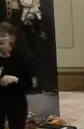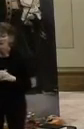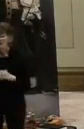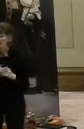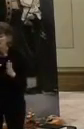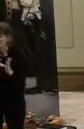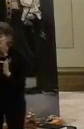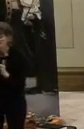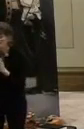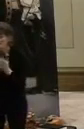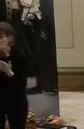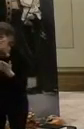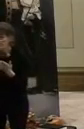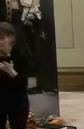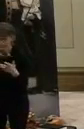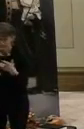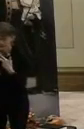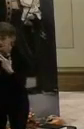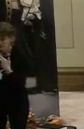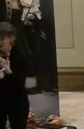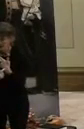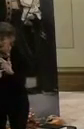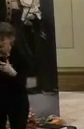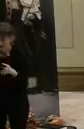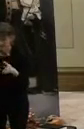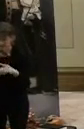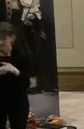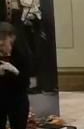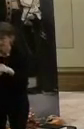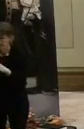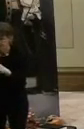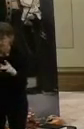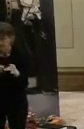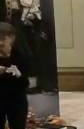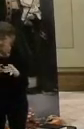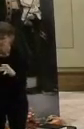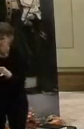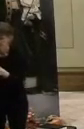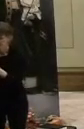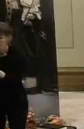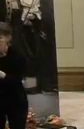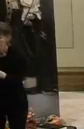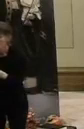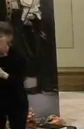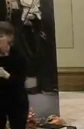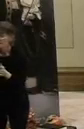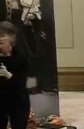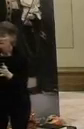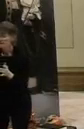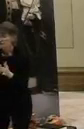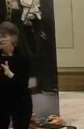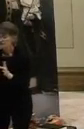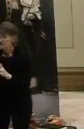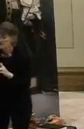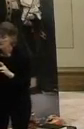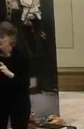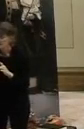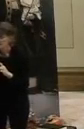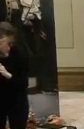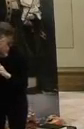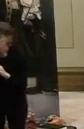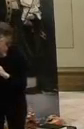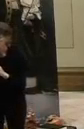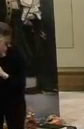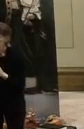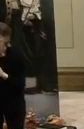that the scriptures show us that Christ is showing himself to want to guide in our